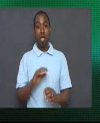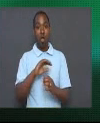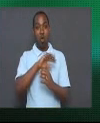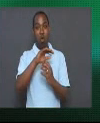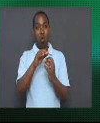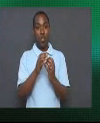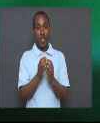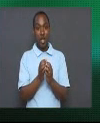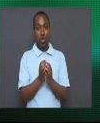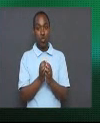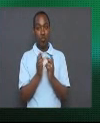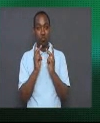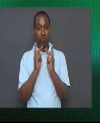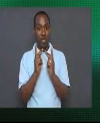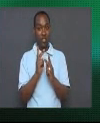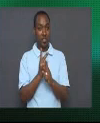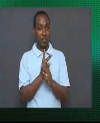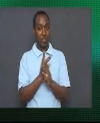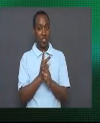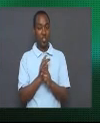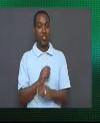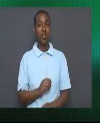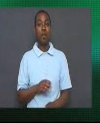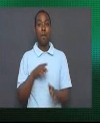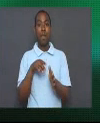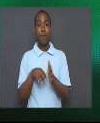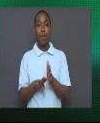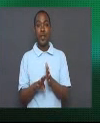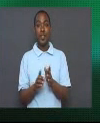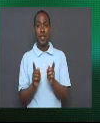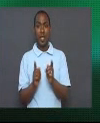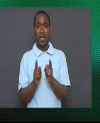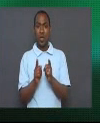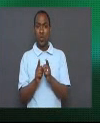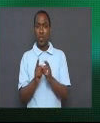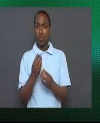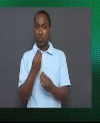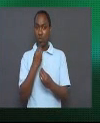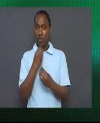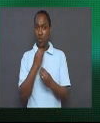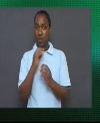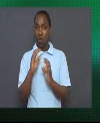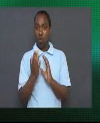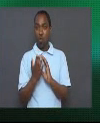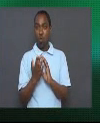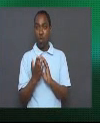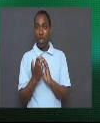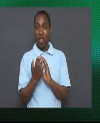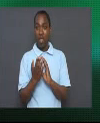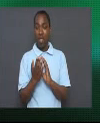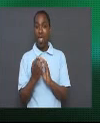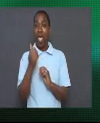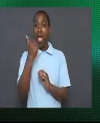Check containers for bulging. If bacteria have contaminated the food, they